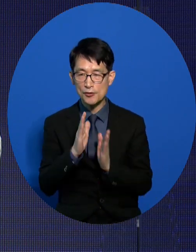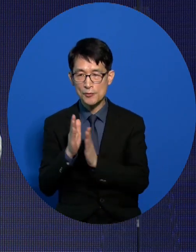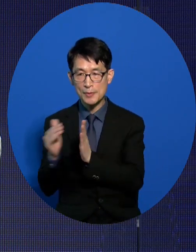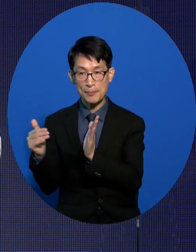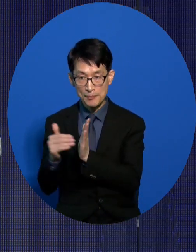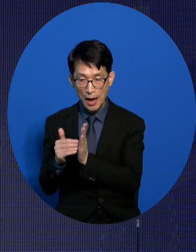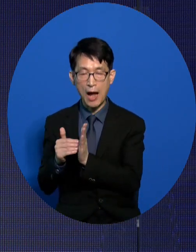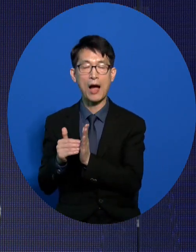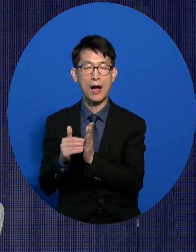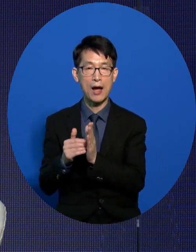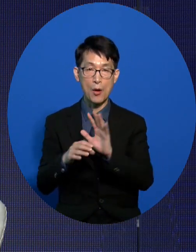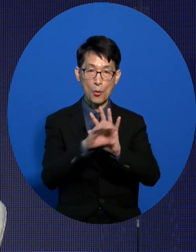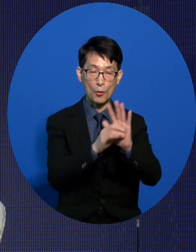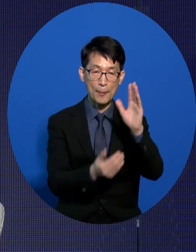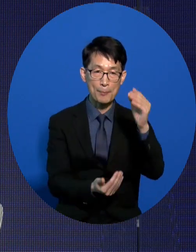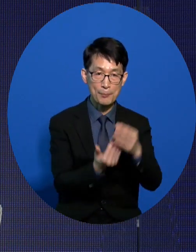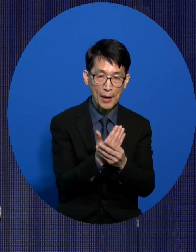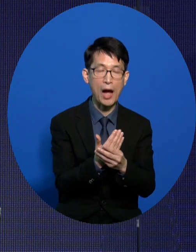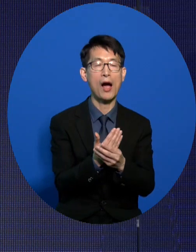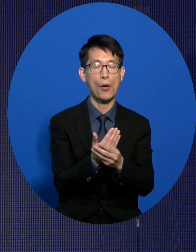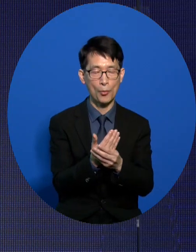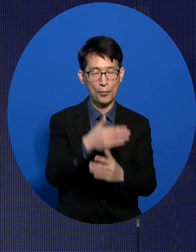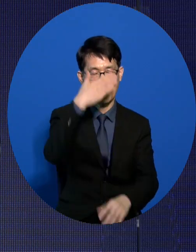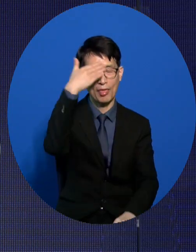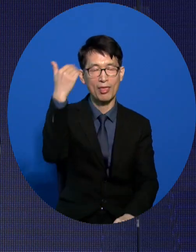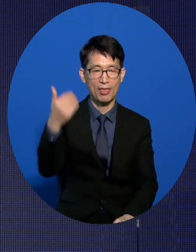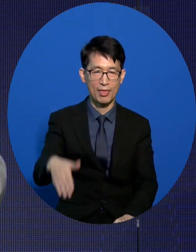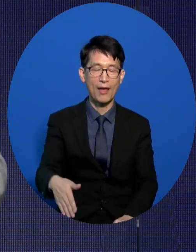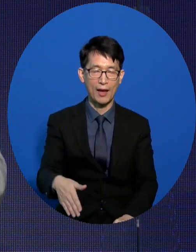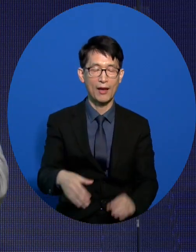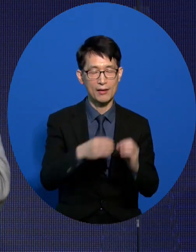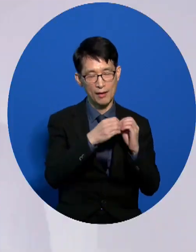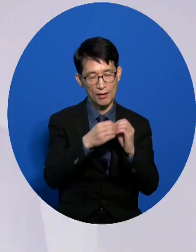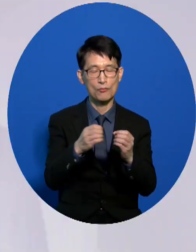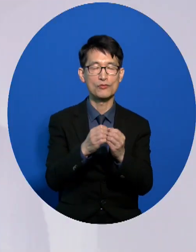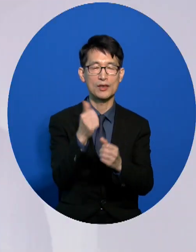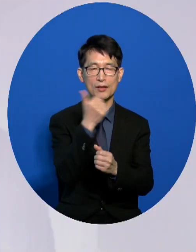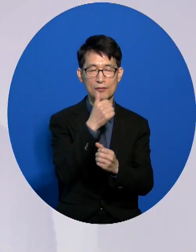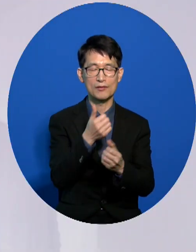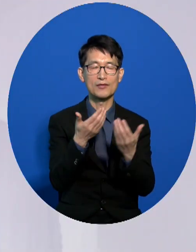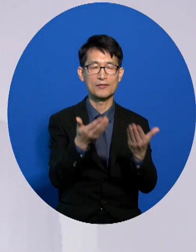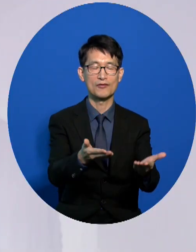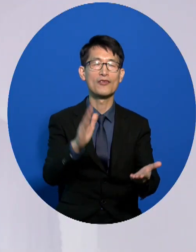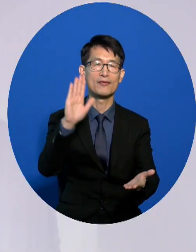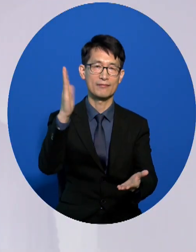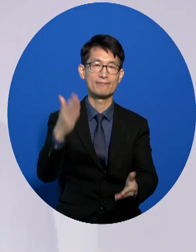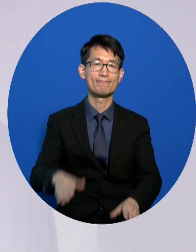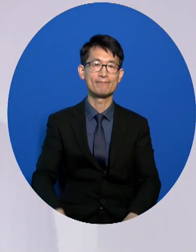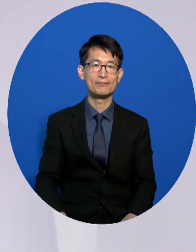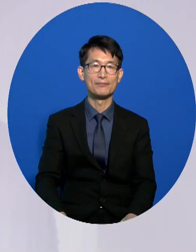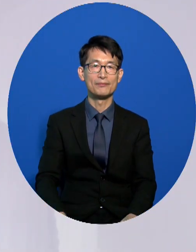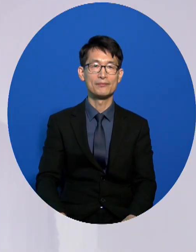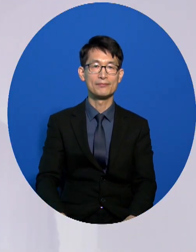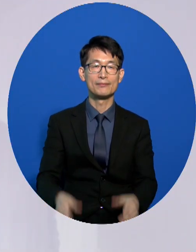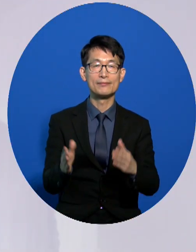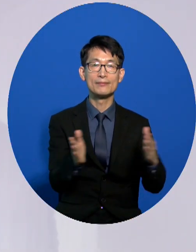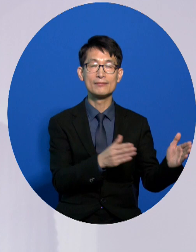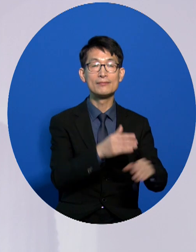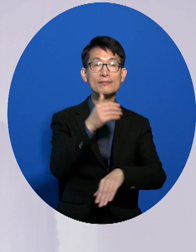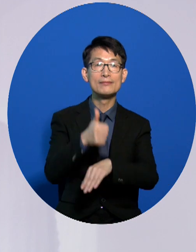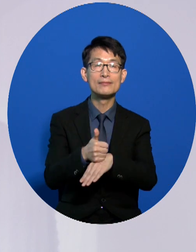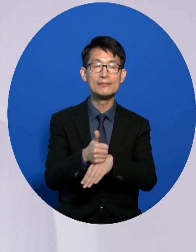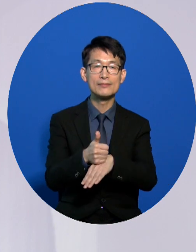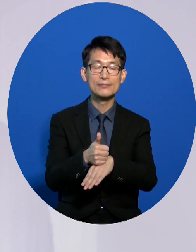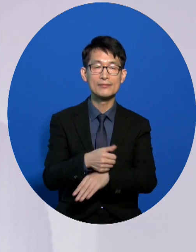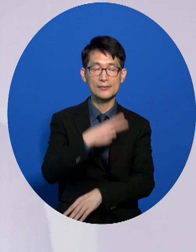the experience, were able to provide active support even during COVID. So we're very thankful for that